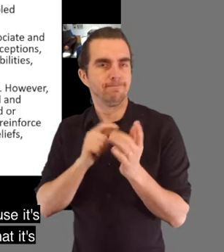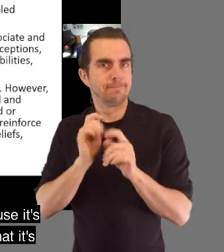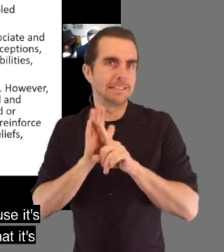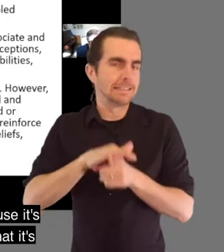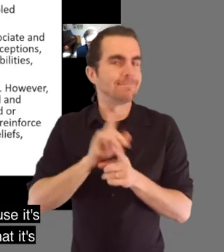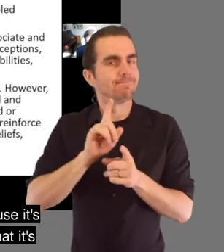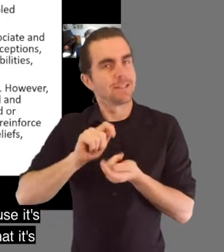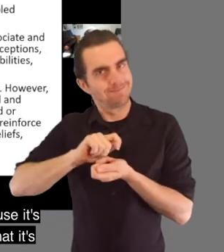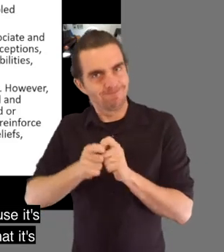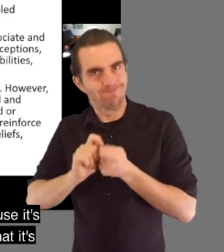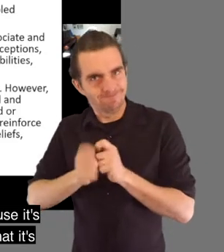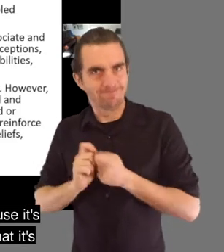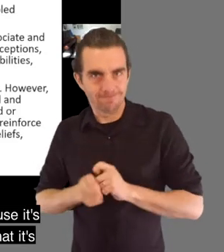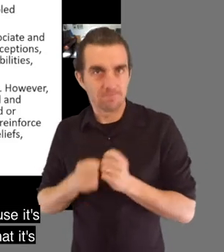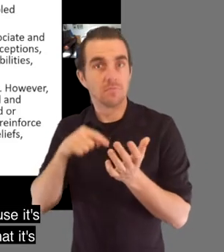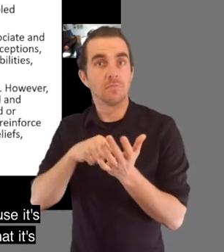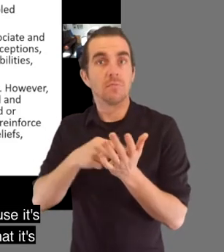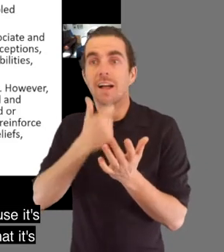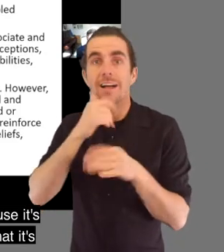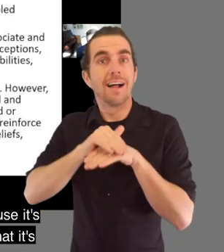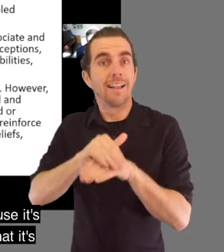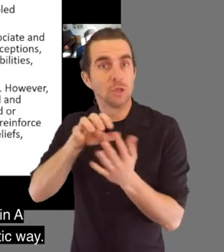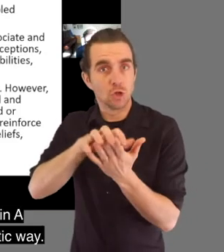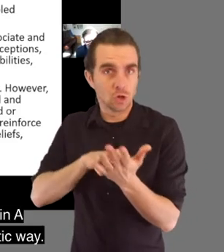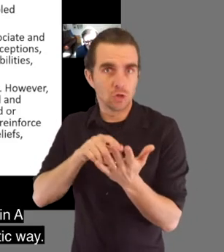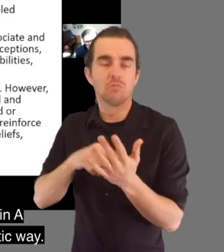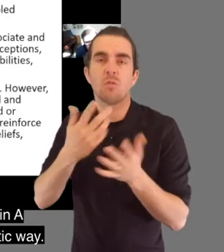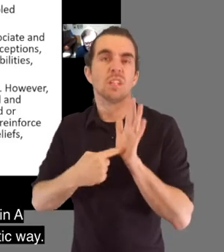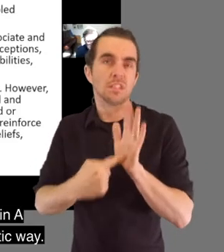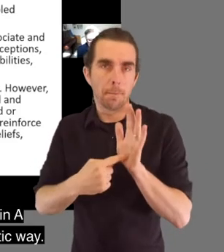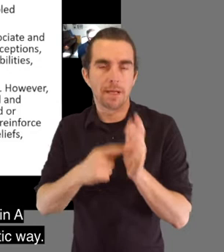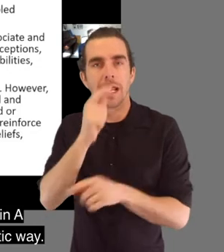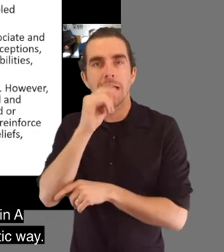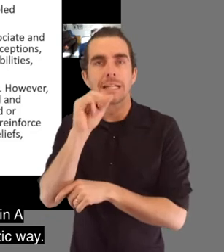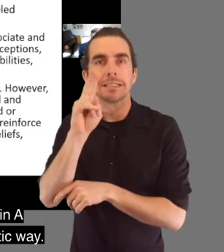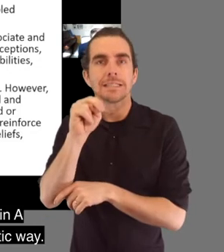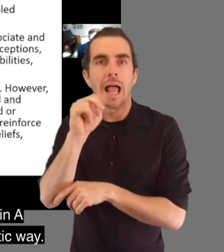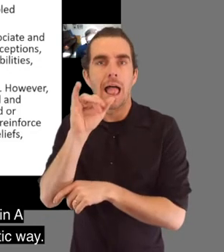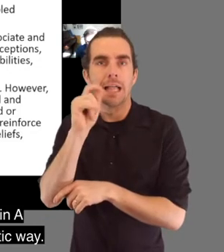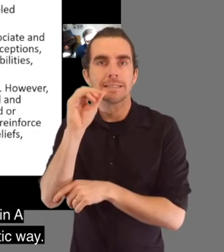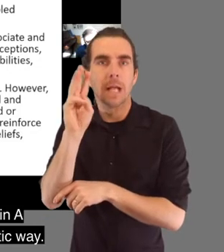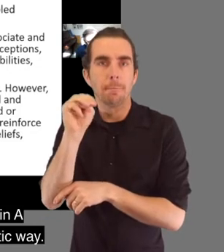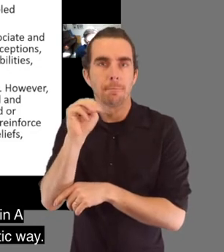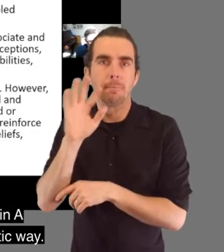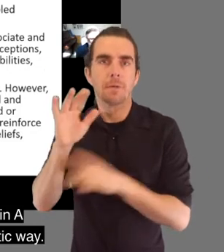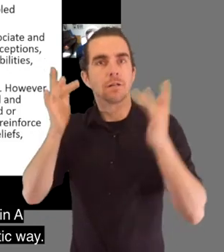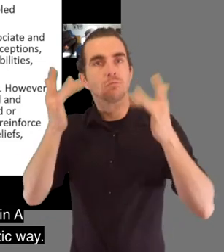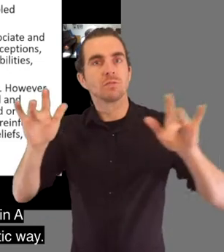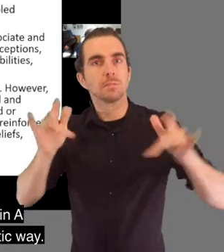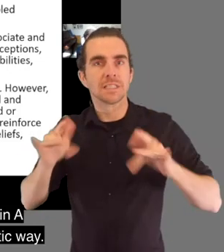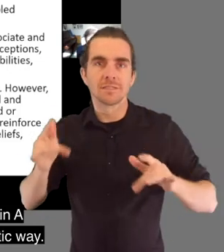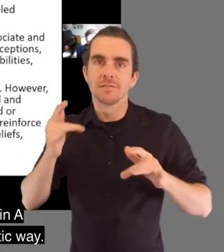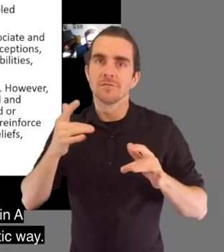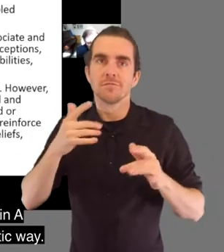be challenged. Just because it's English literature doesn't mean that it's right. So, for instance, Tiny Tim in A Christmas Carol, shown in a